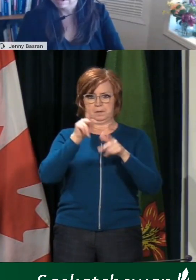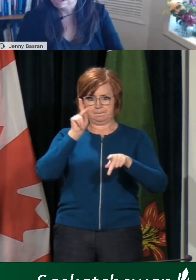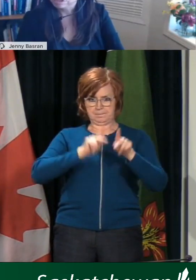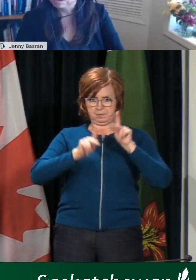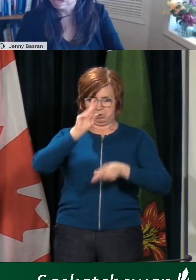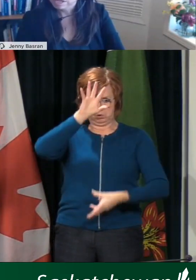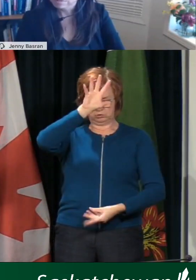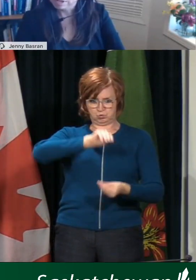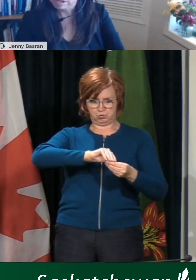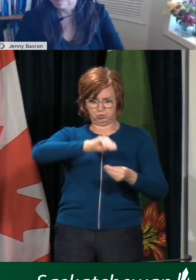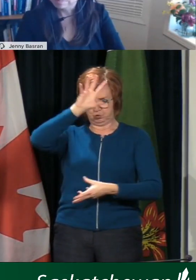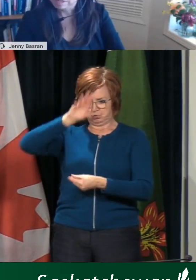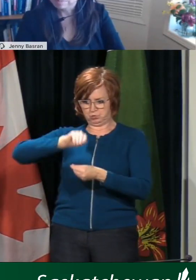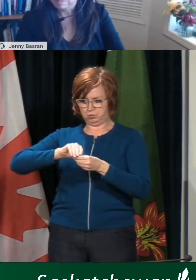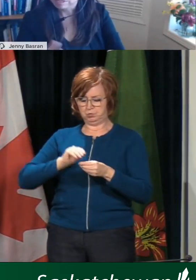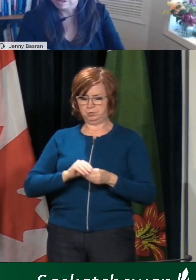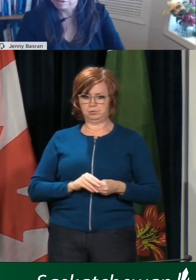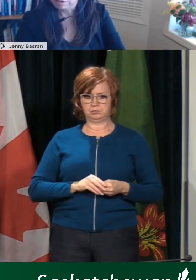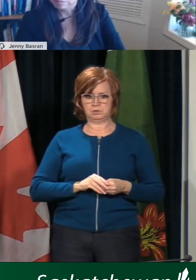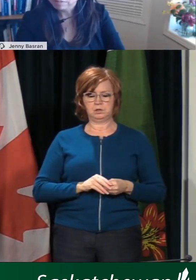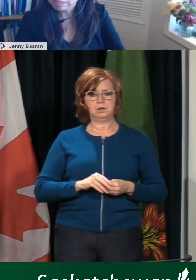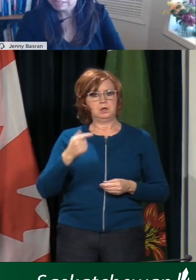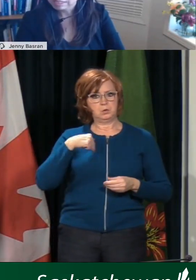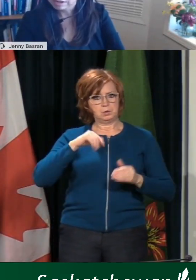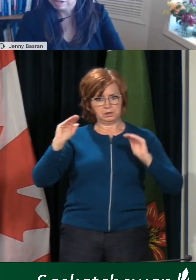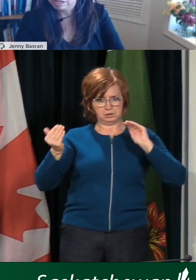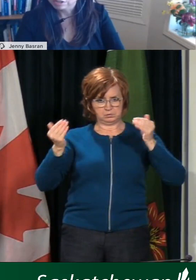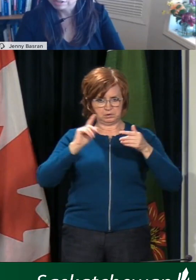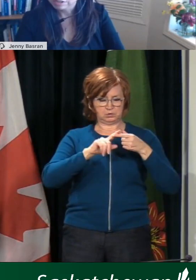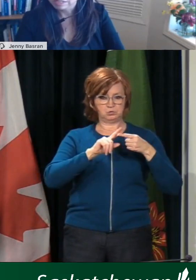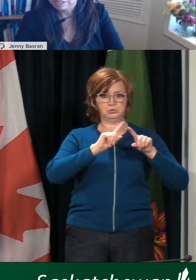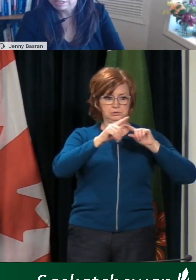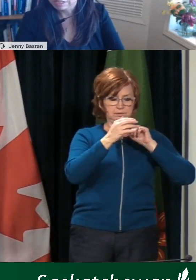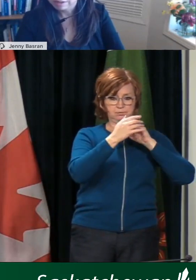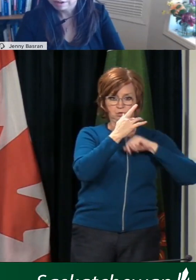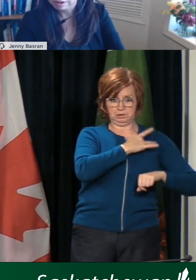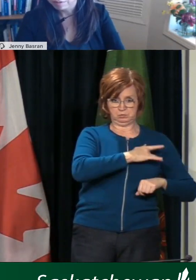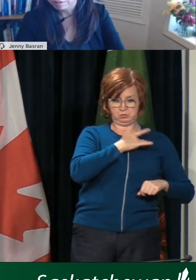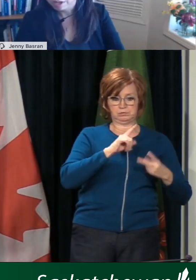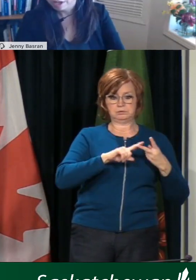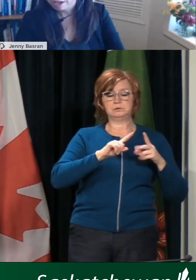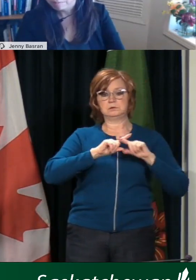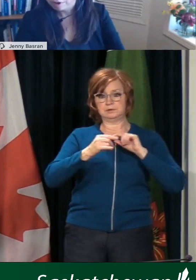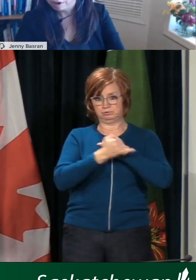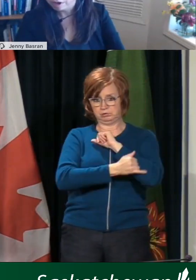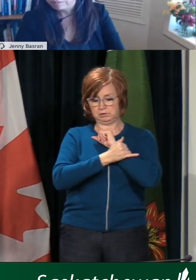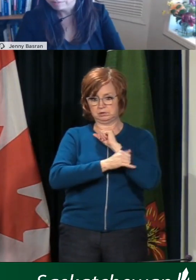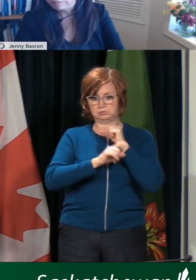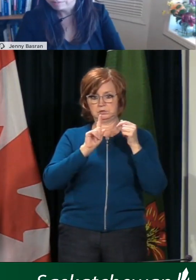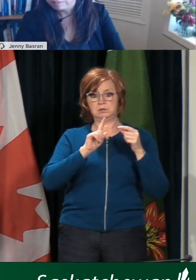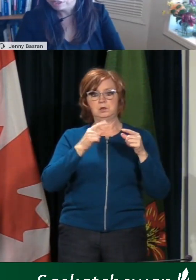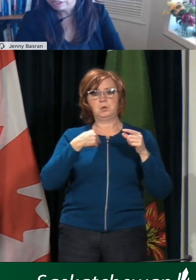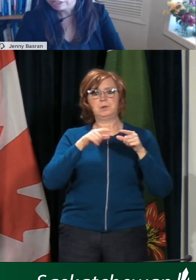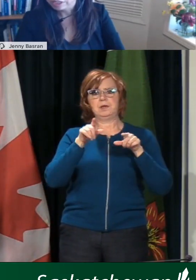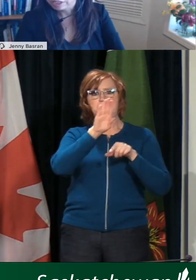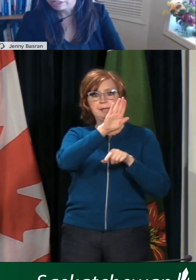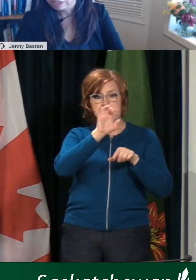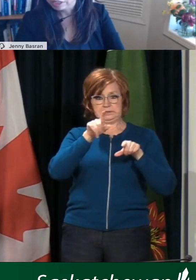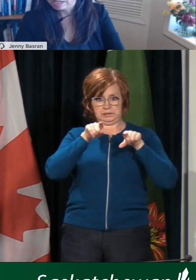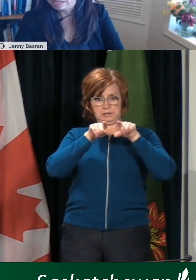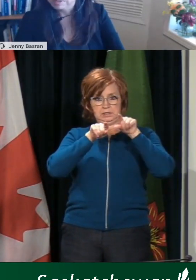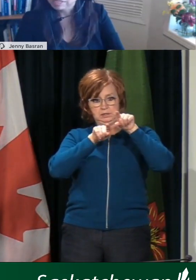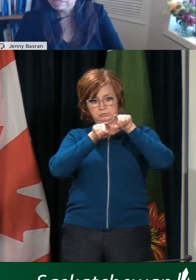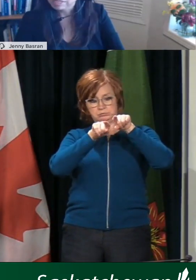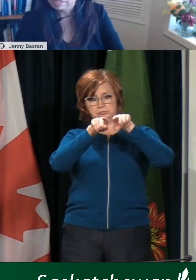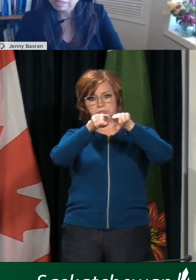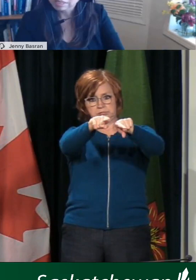ratio compared to other provinces and other countries. And you can see there that we're on par with British Columbia, and we can